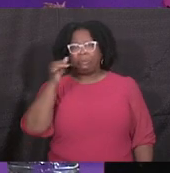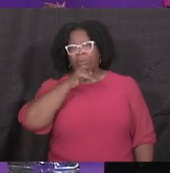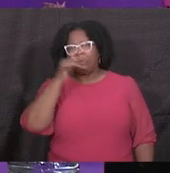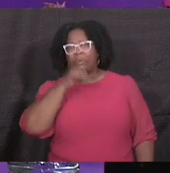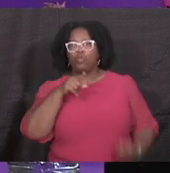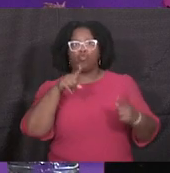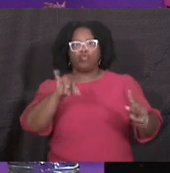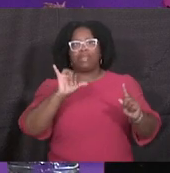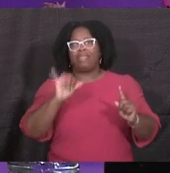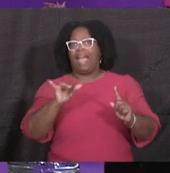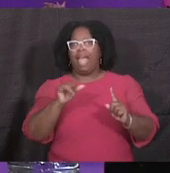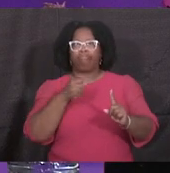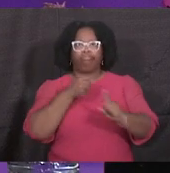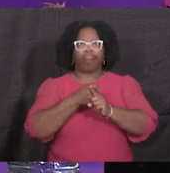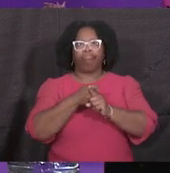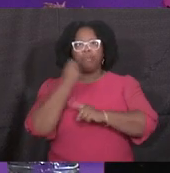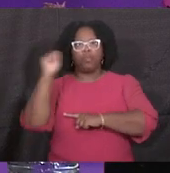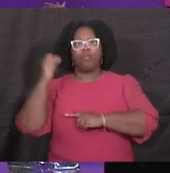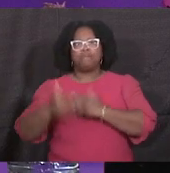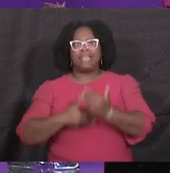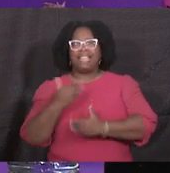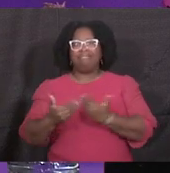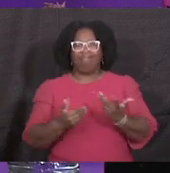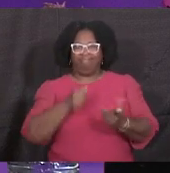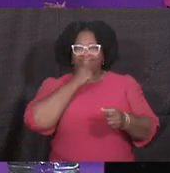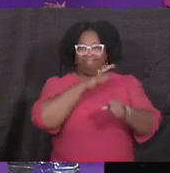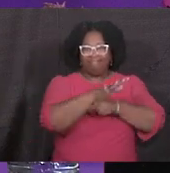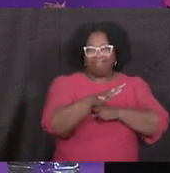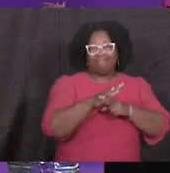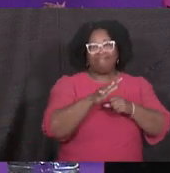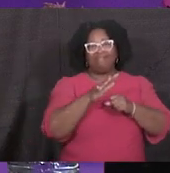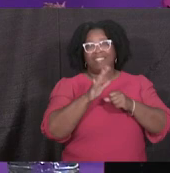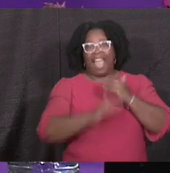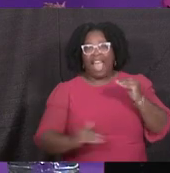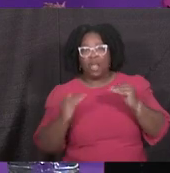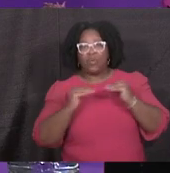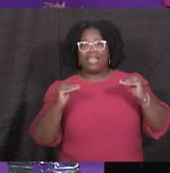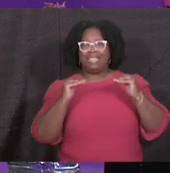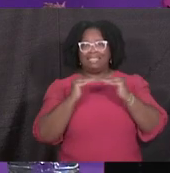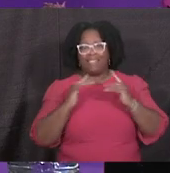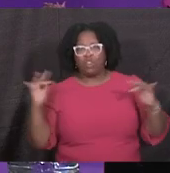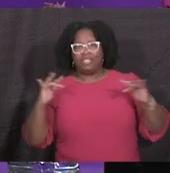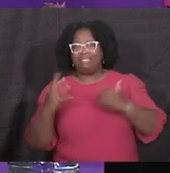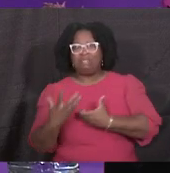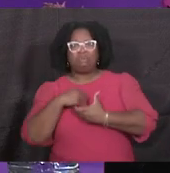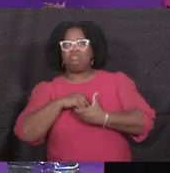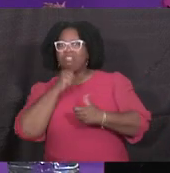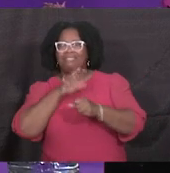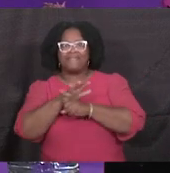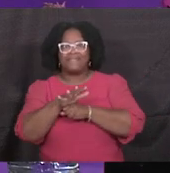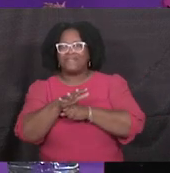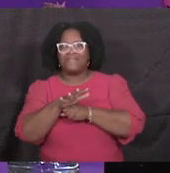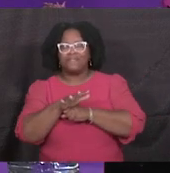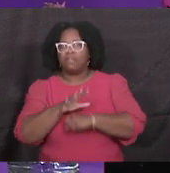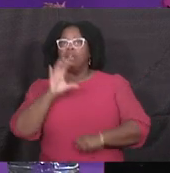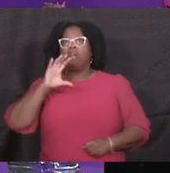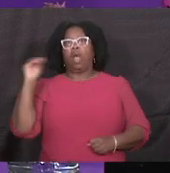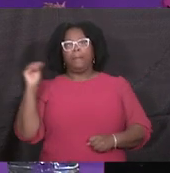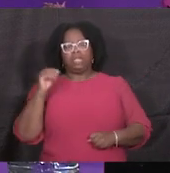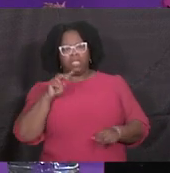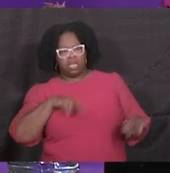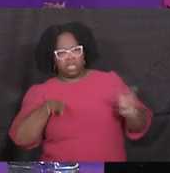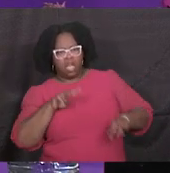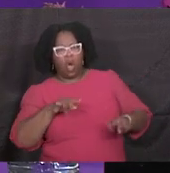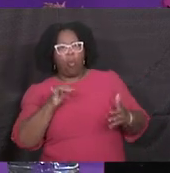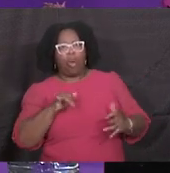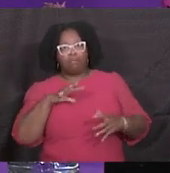lack of diversity, equity, and inclusion was kind of at the forefront of the industry, and companies really wanted to engage not just